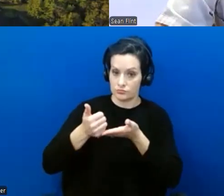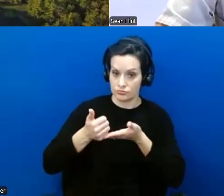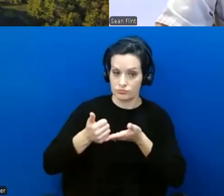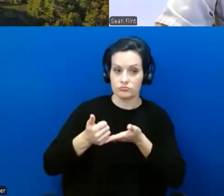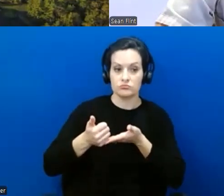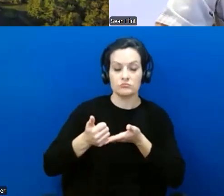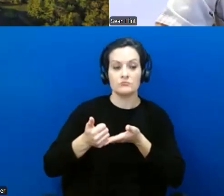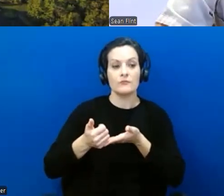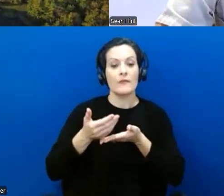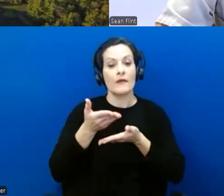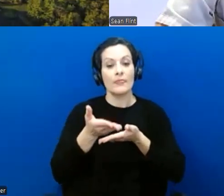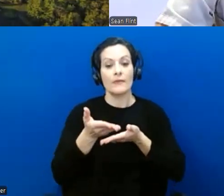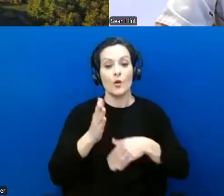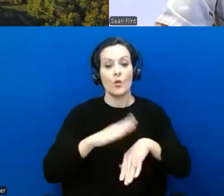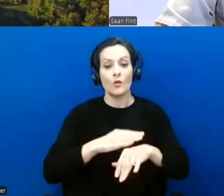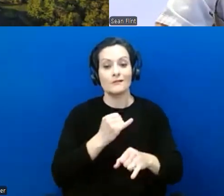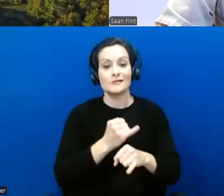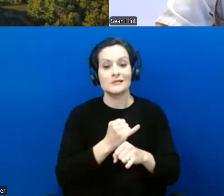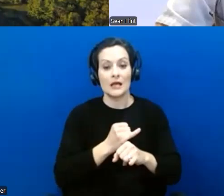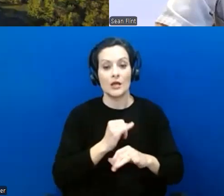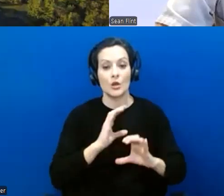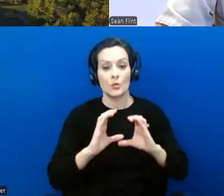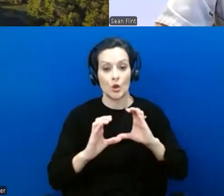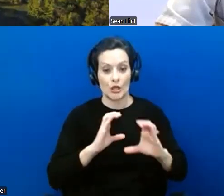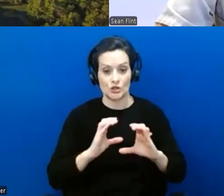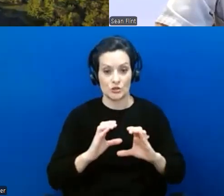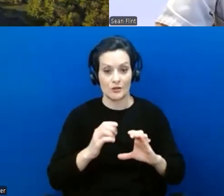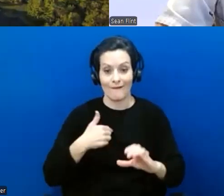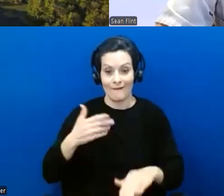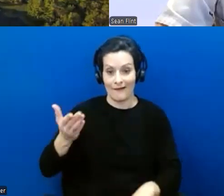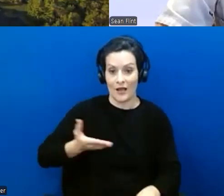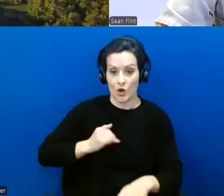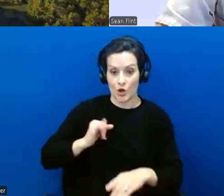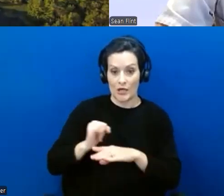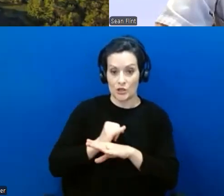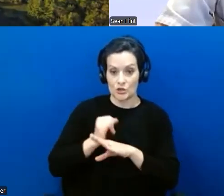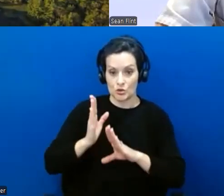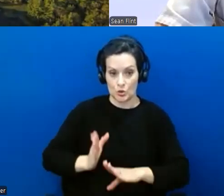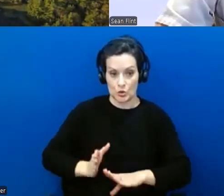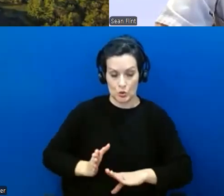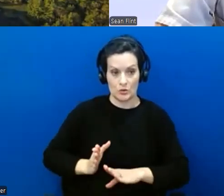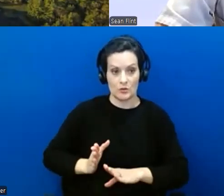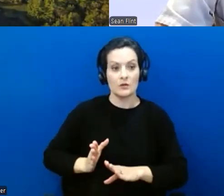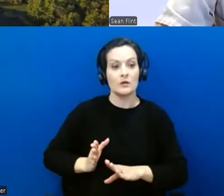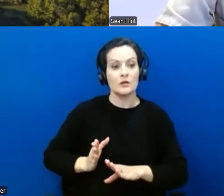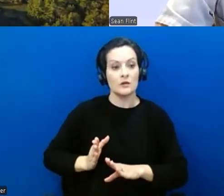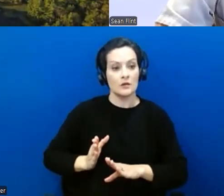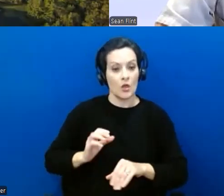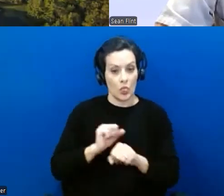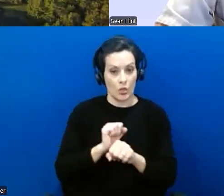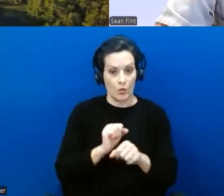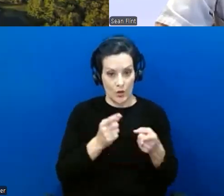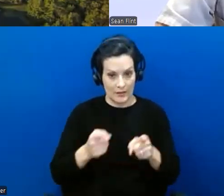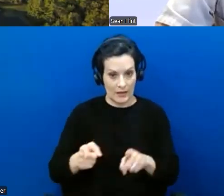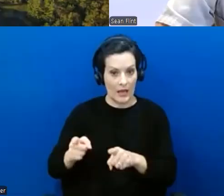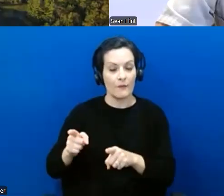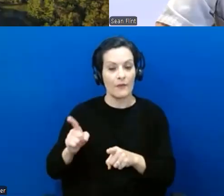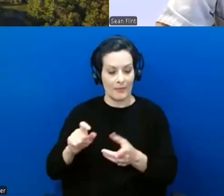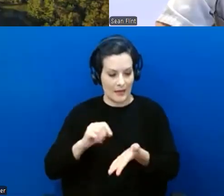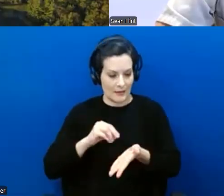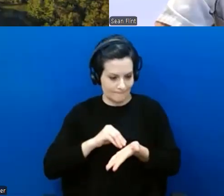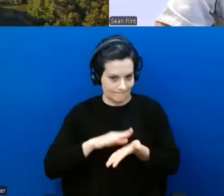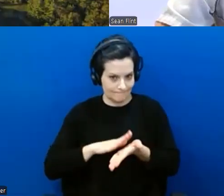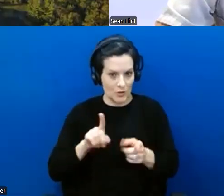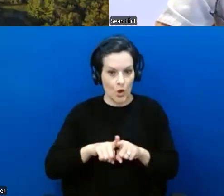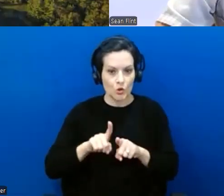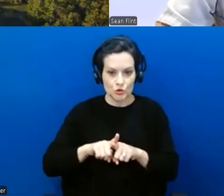on-site communication. I even hired an intern that year just to both capture the work that was being done and get little behind the